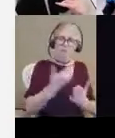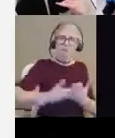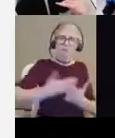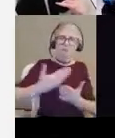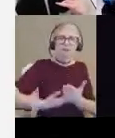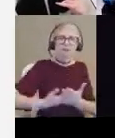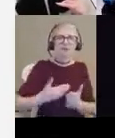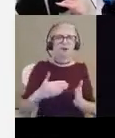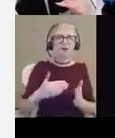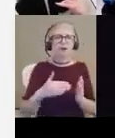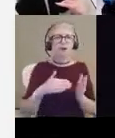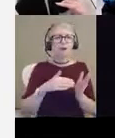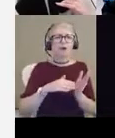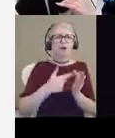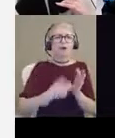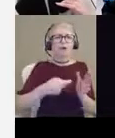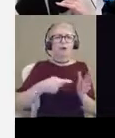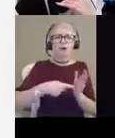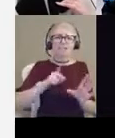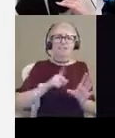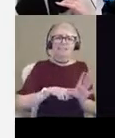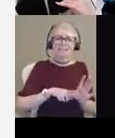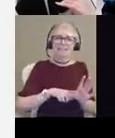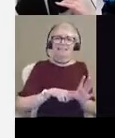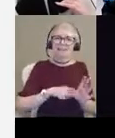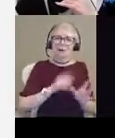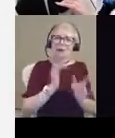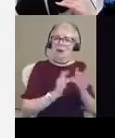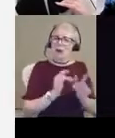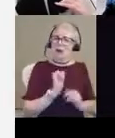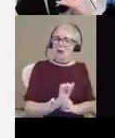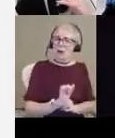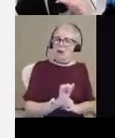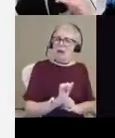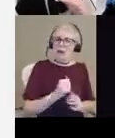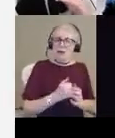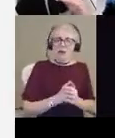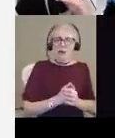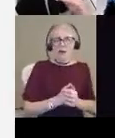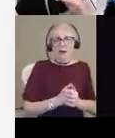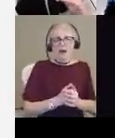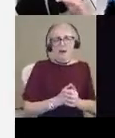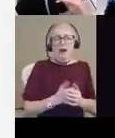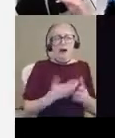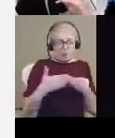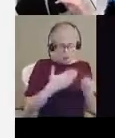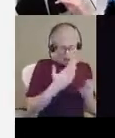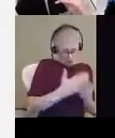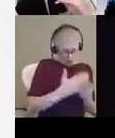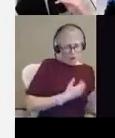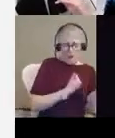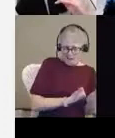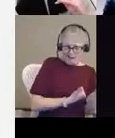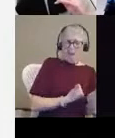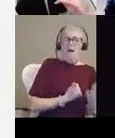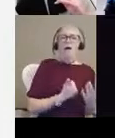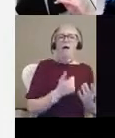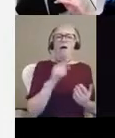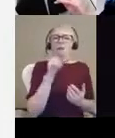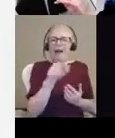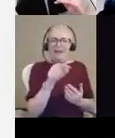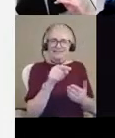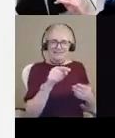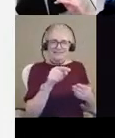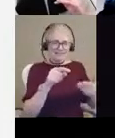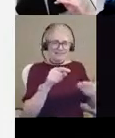Online Toolkits, which kind of goes one step further than I would say kind of the guidelines that you normally see, and it actually breaks down